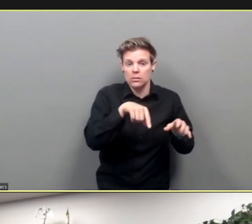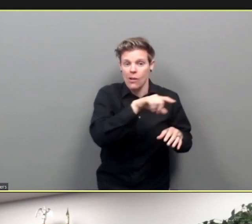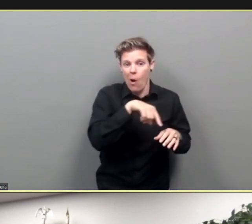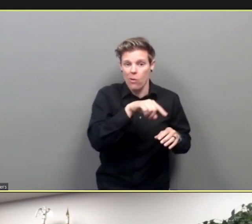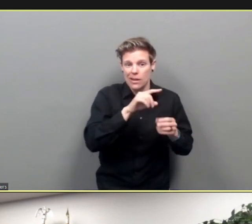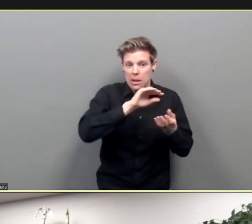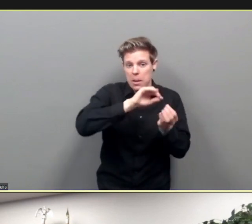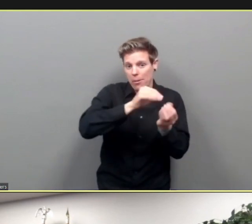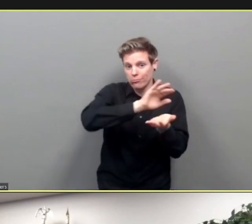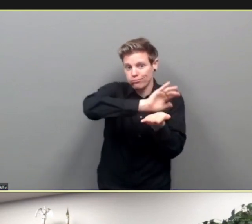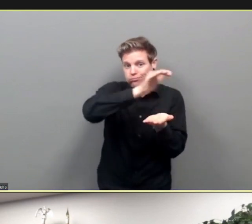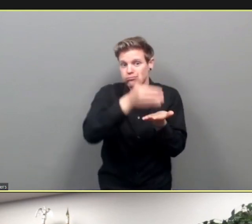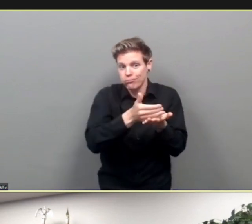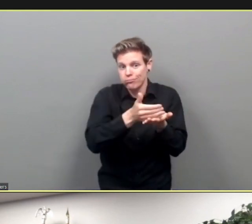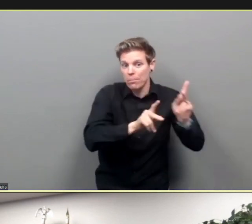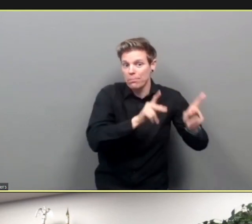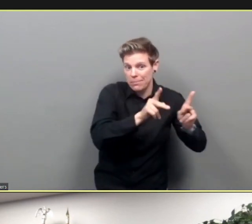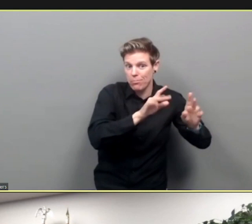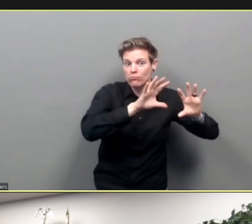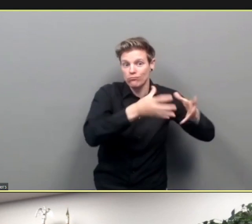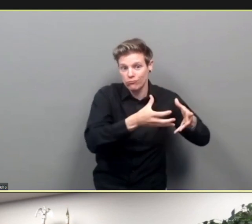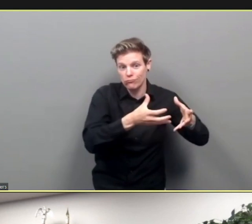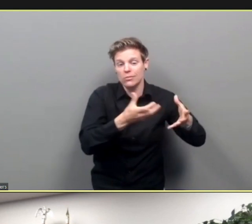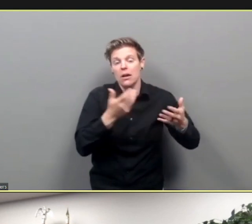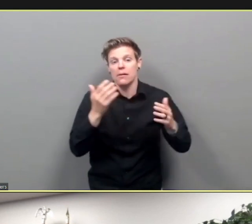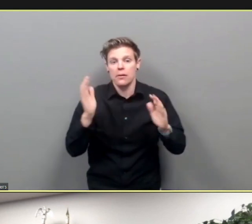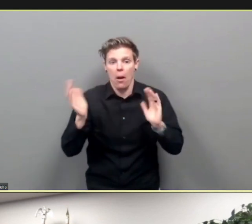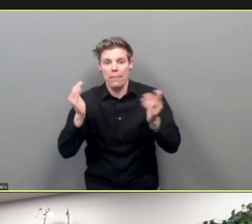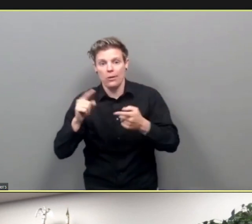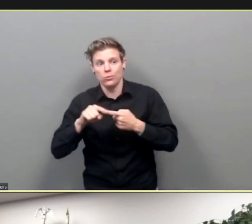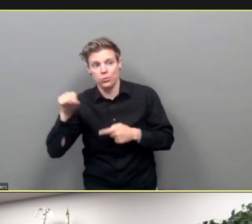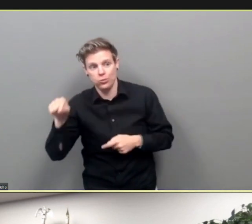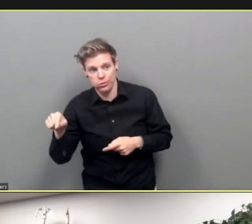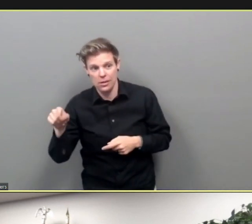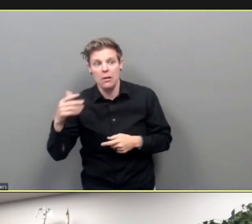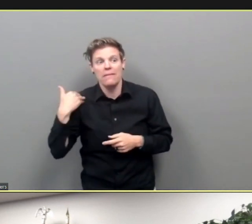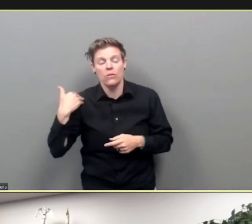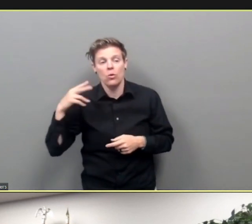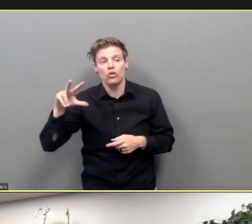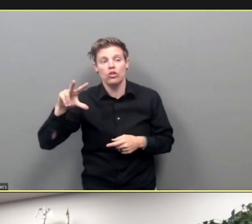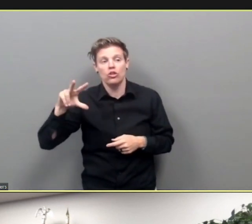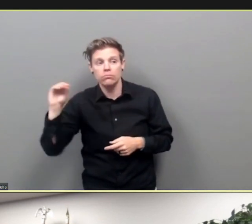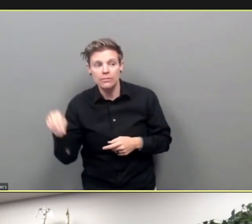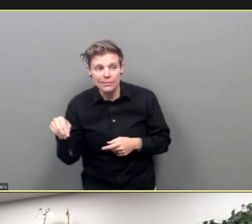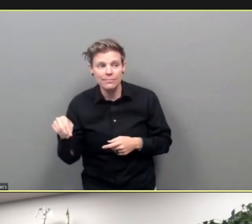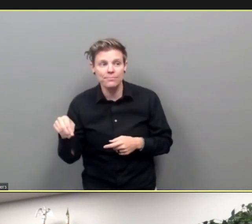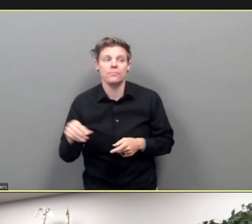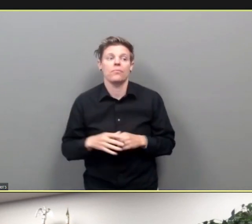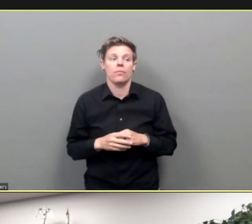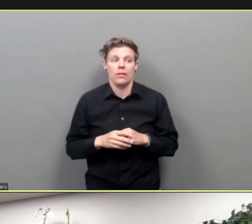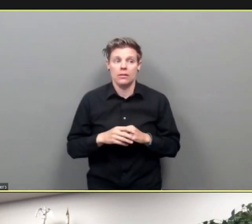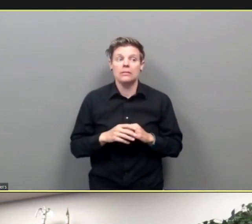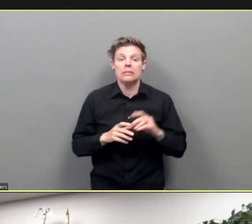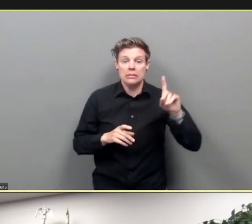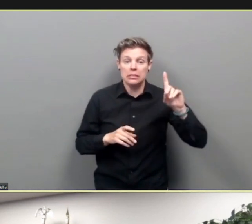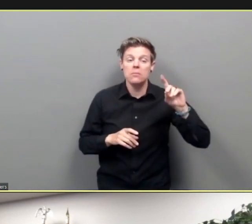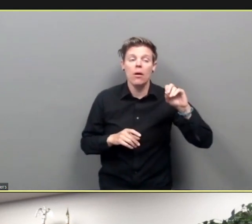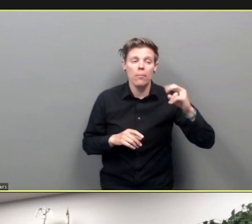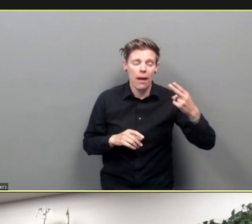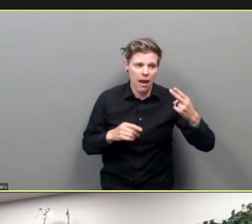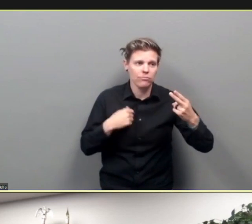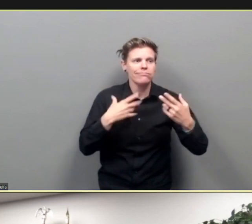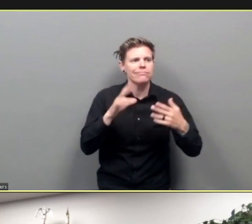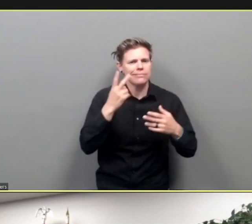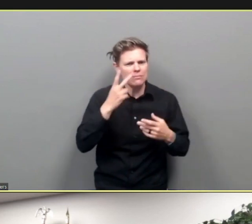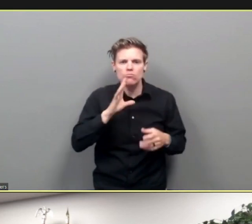that percentage was previously 30%. In the Department of Health, we've seen a big rapid uptake